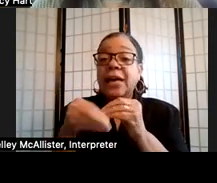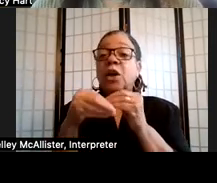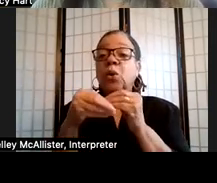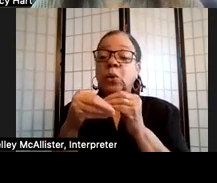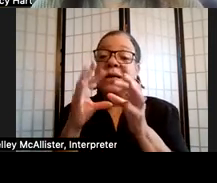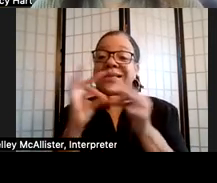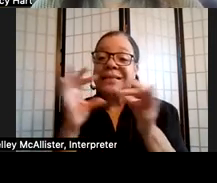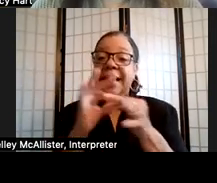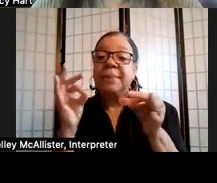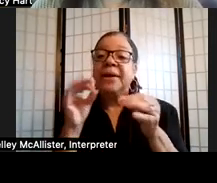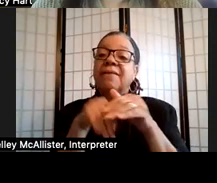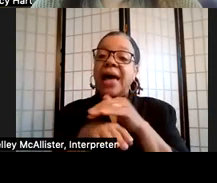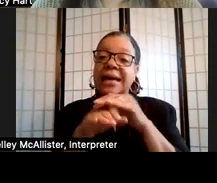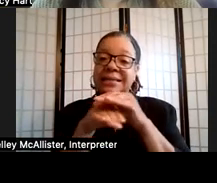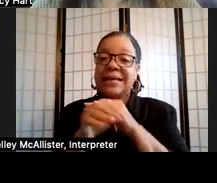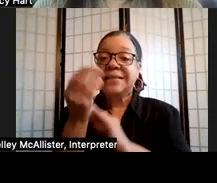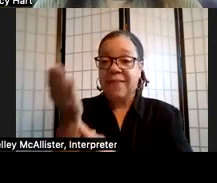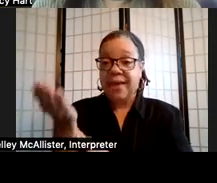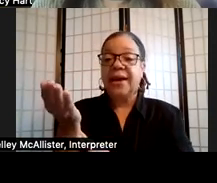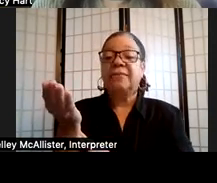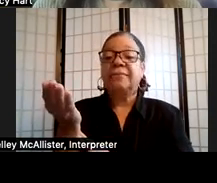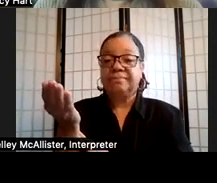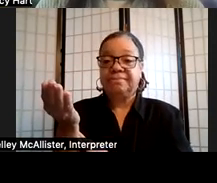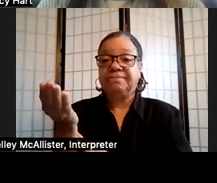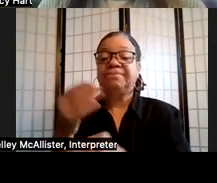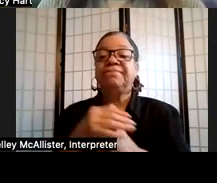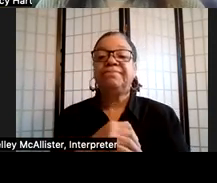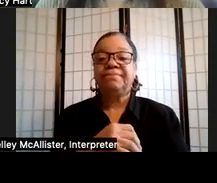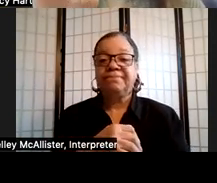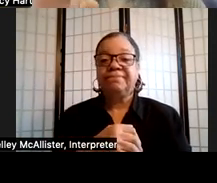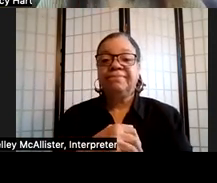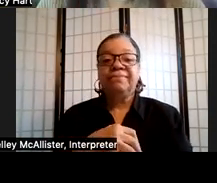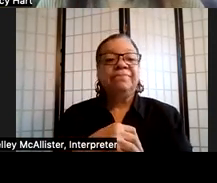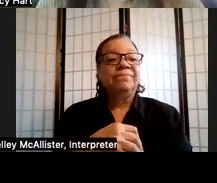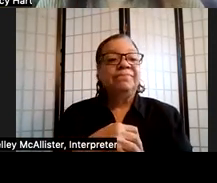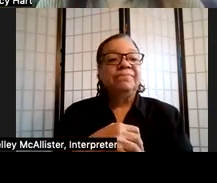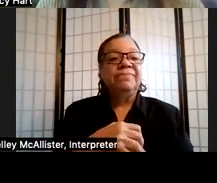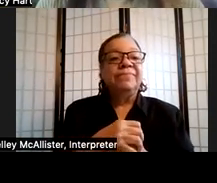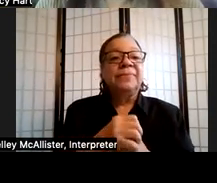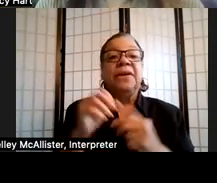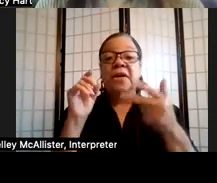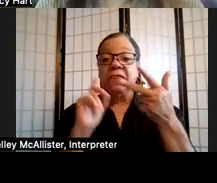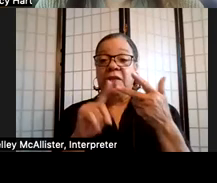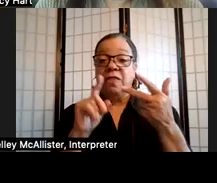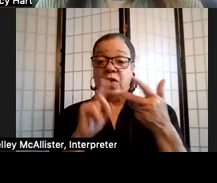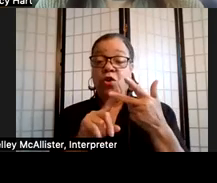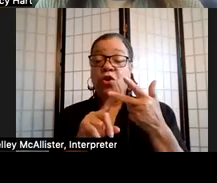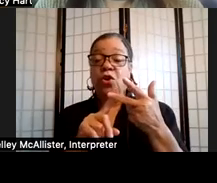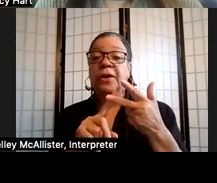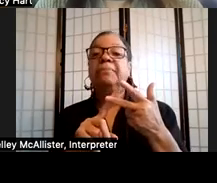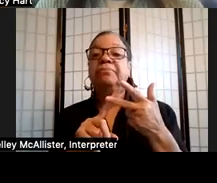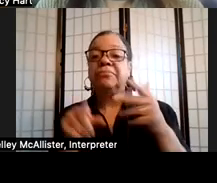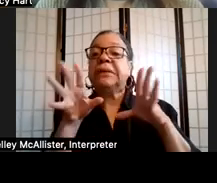access there as well. Next slide. The third requirement, adopt